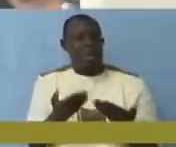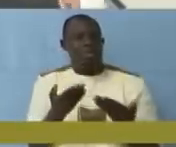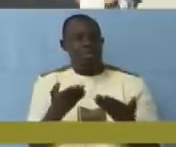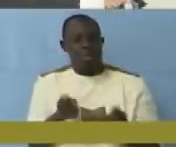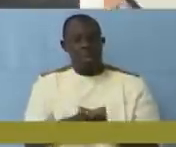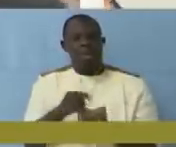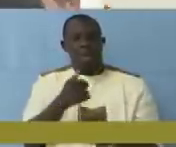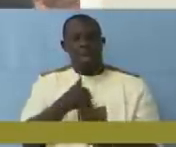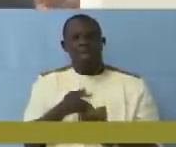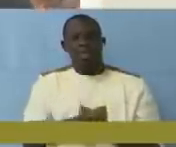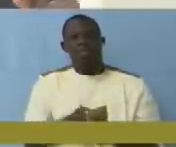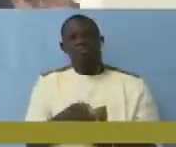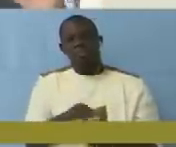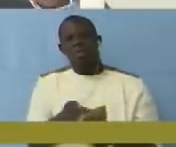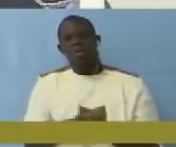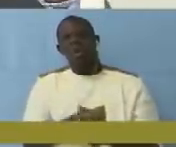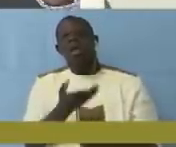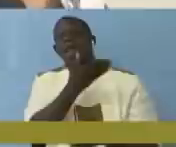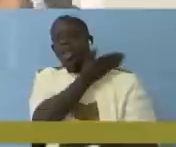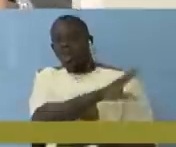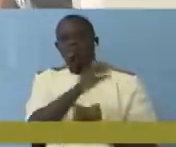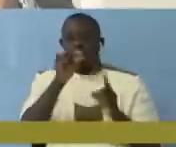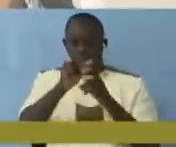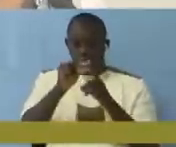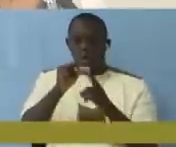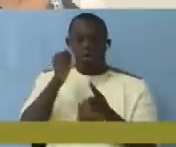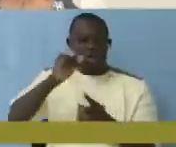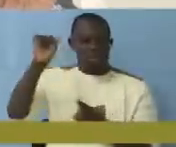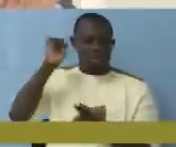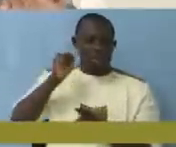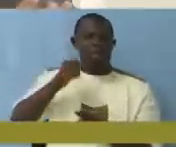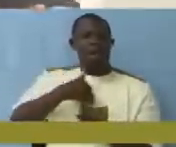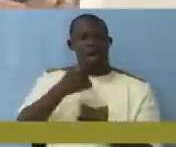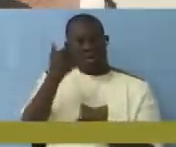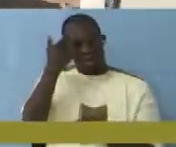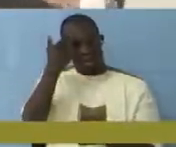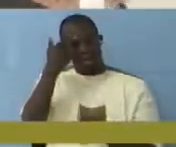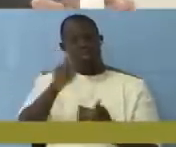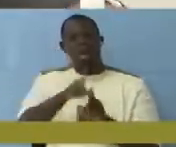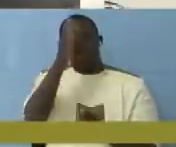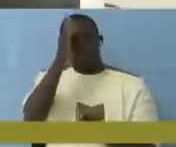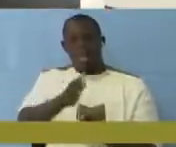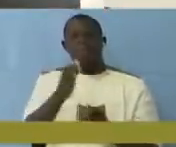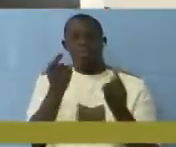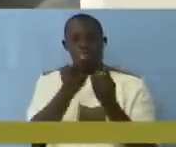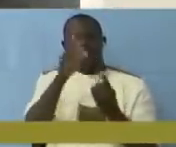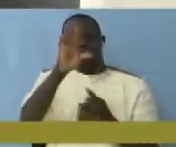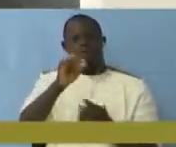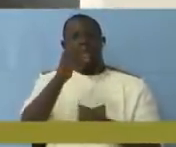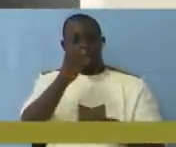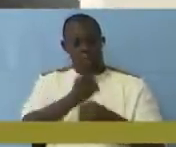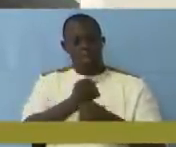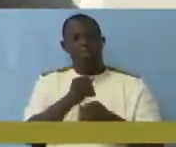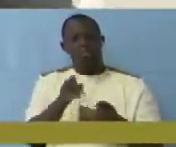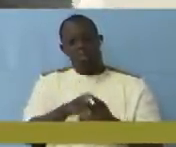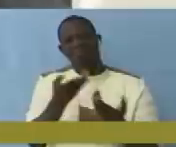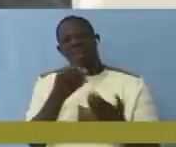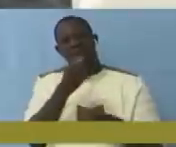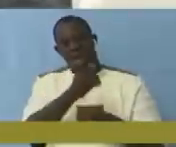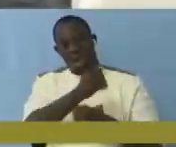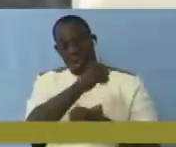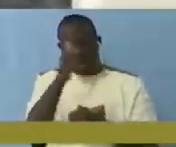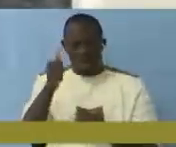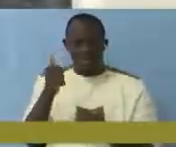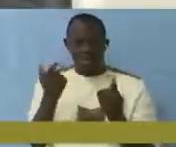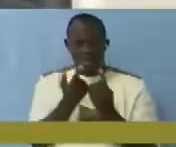I withdrew it yesterday because I thought perhaps that was the right thing to do just to bring down the temperature. It's the same stunt that